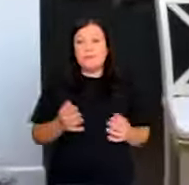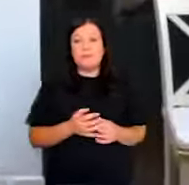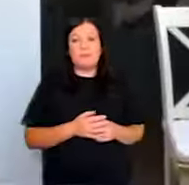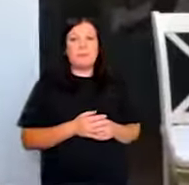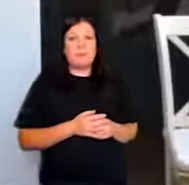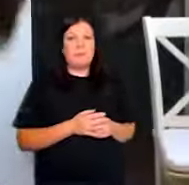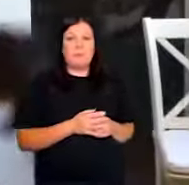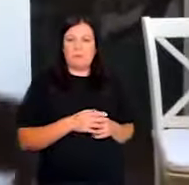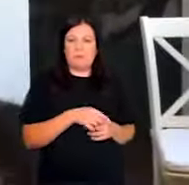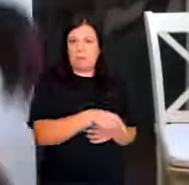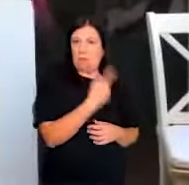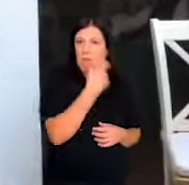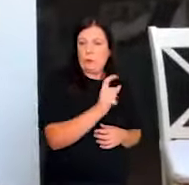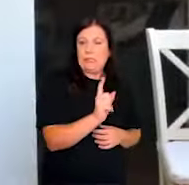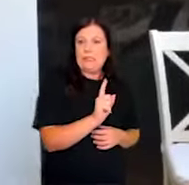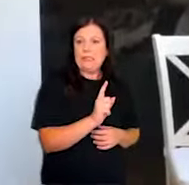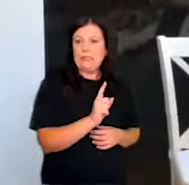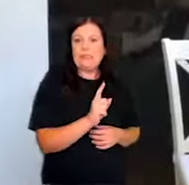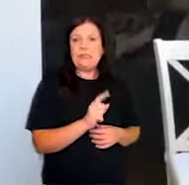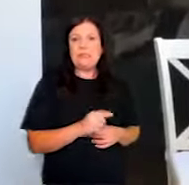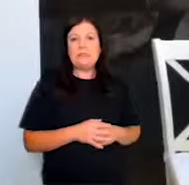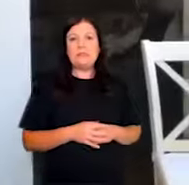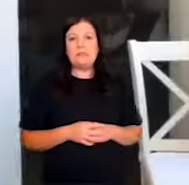Oh, what's this?